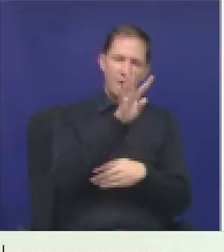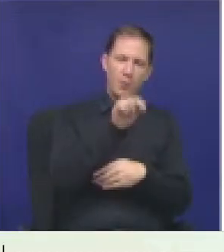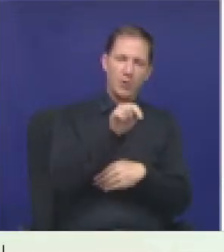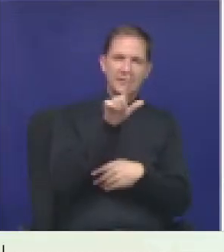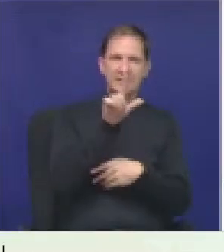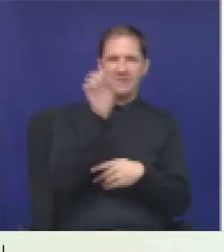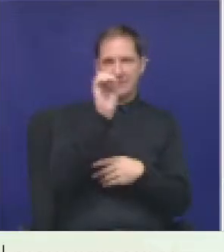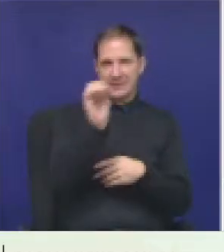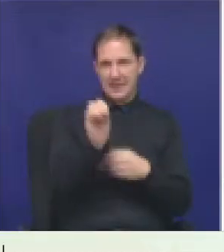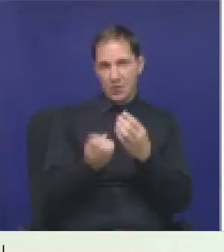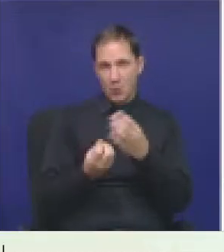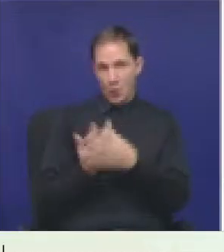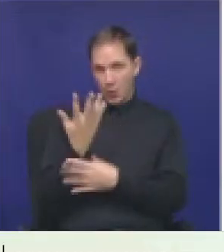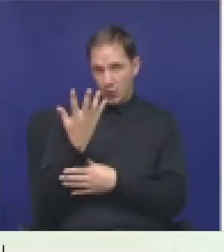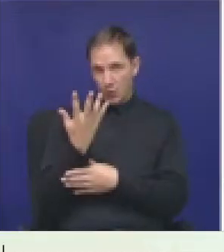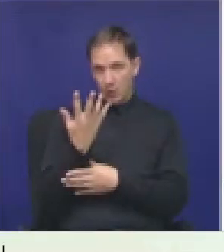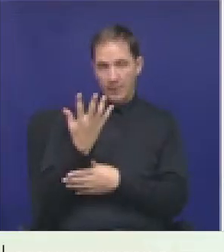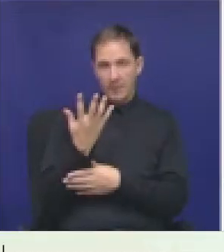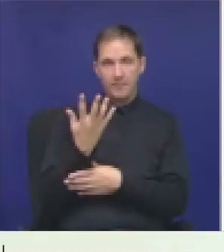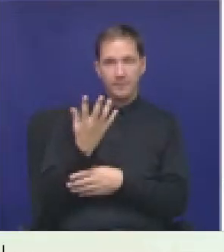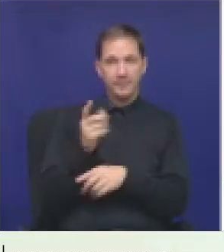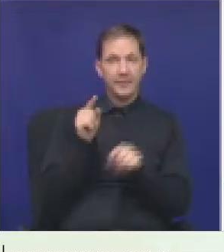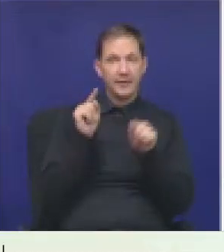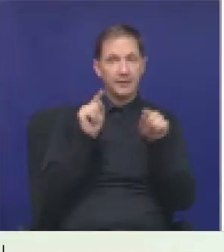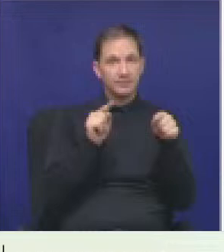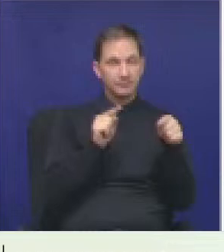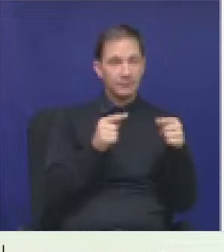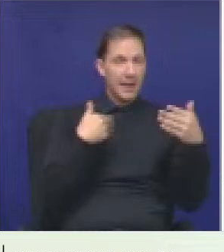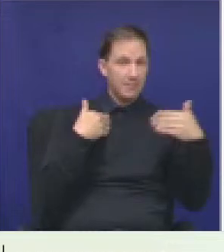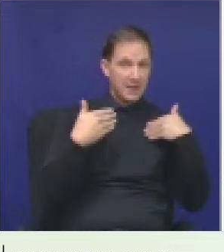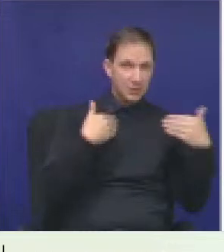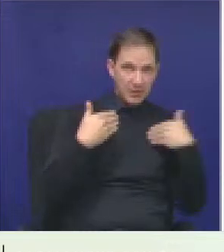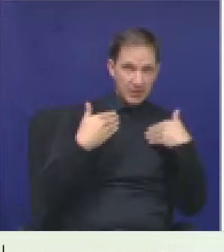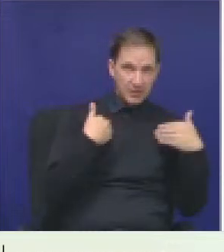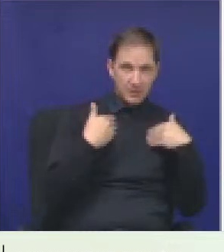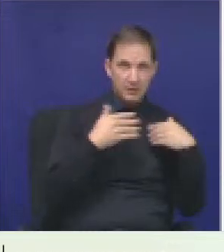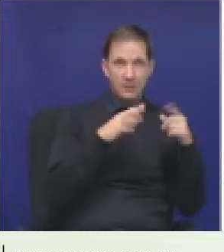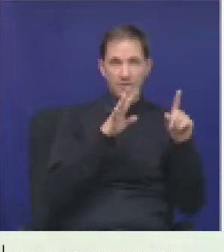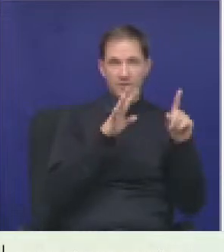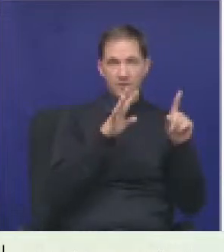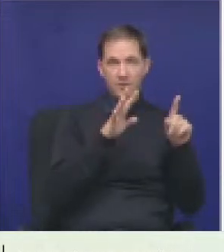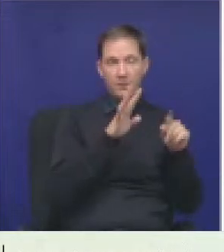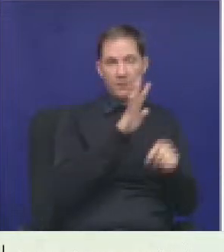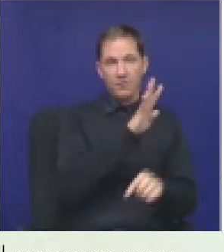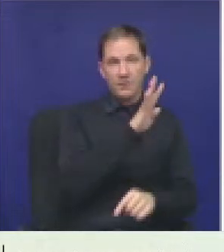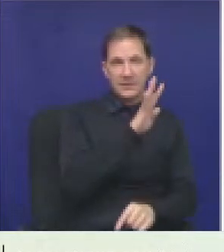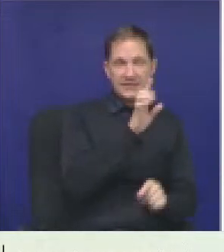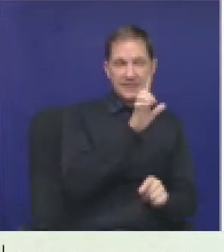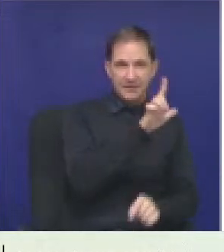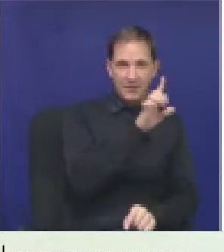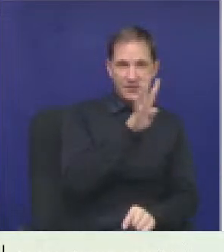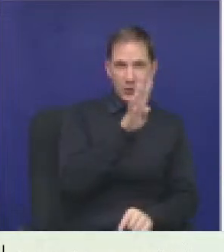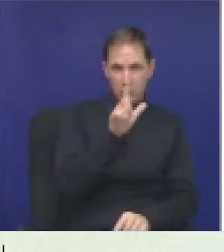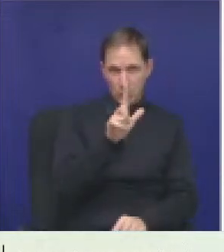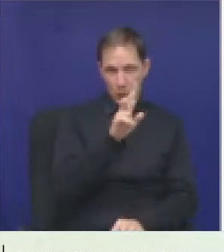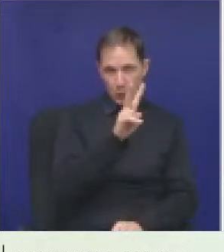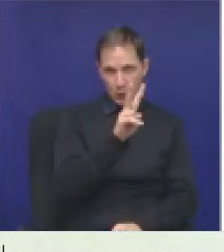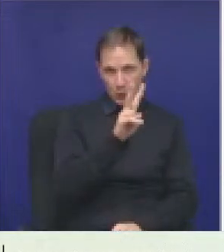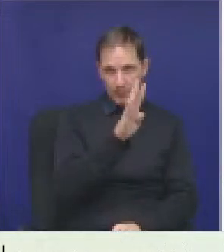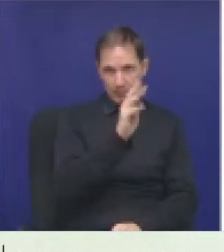main divisions in Vote 14 are Administration, 742 million, Economic